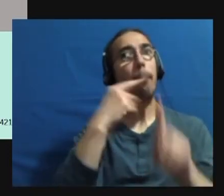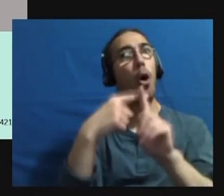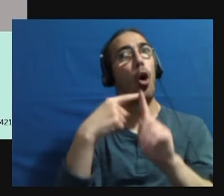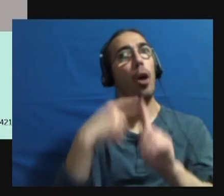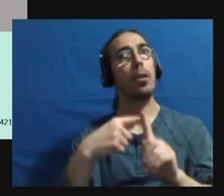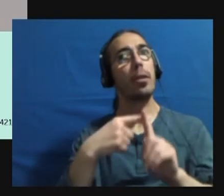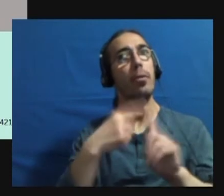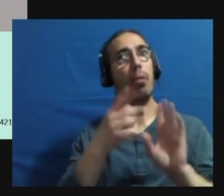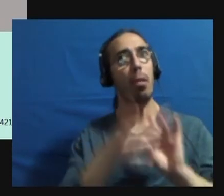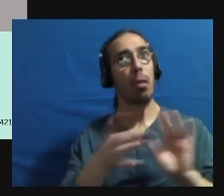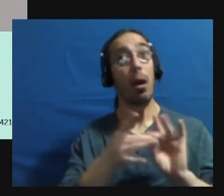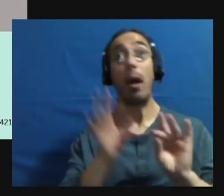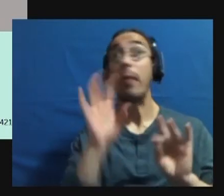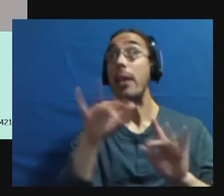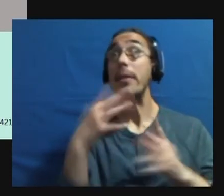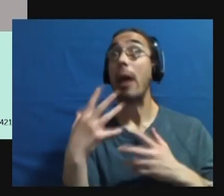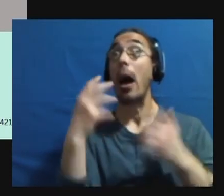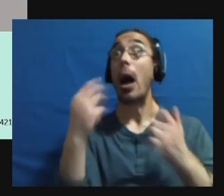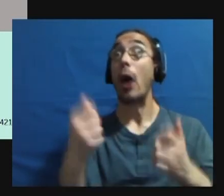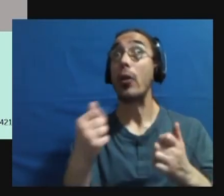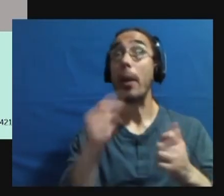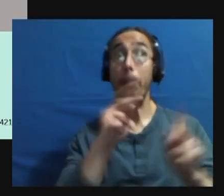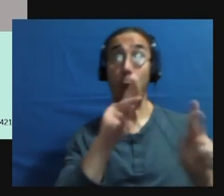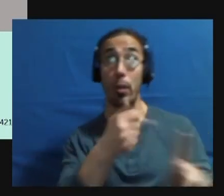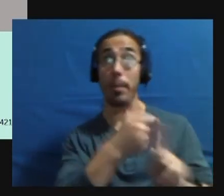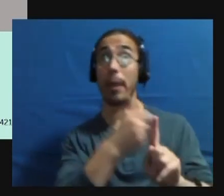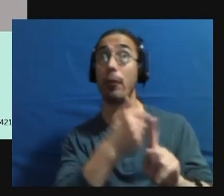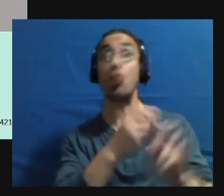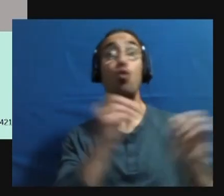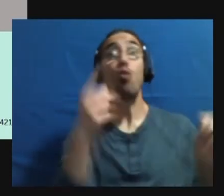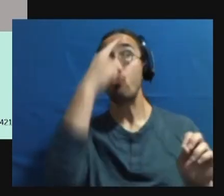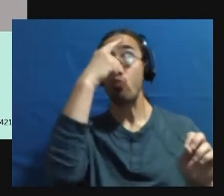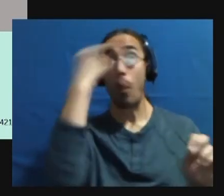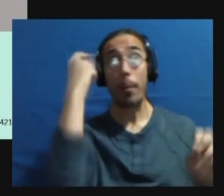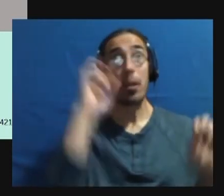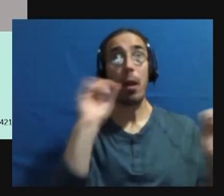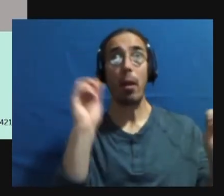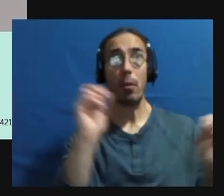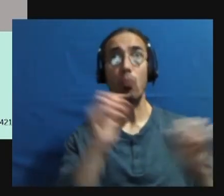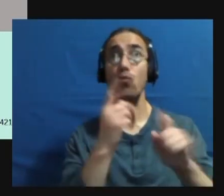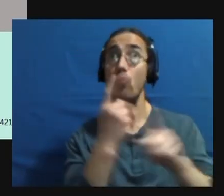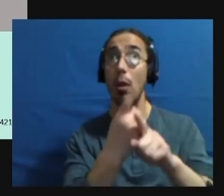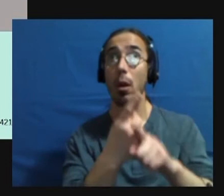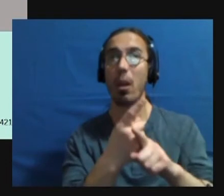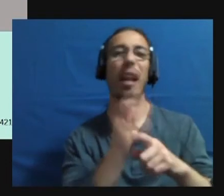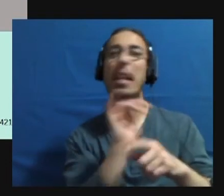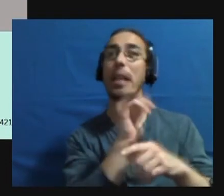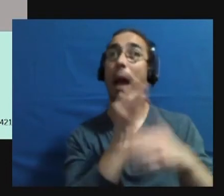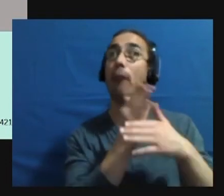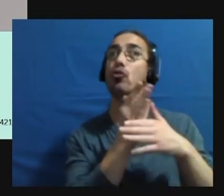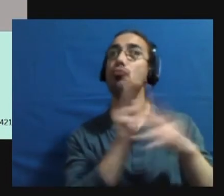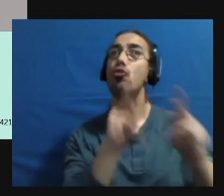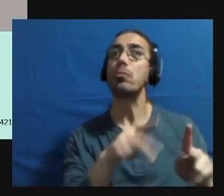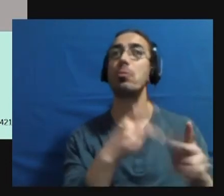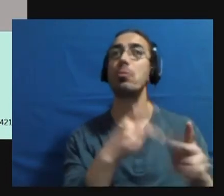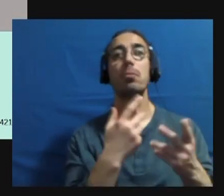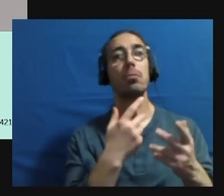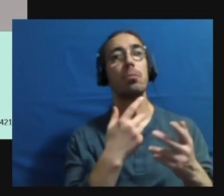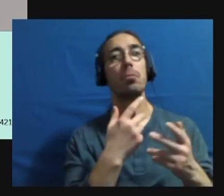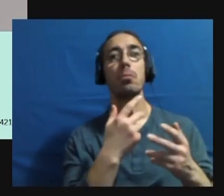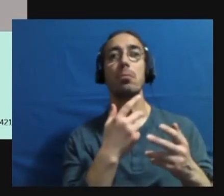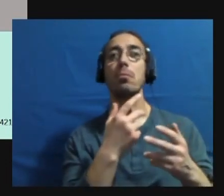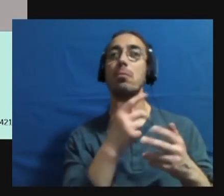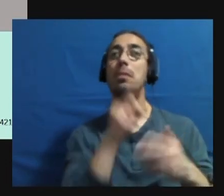healthy person without trauma, right? An average person needs to hear